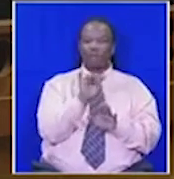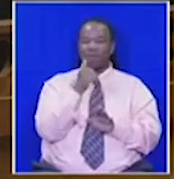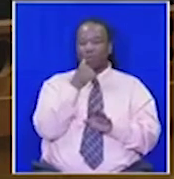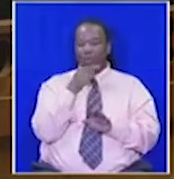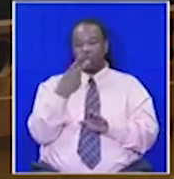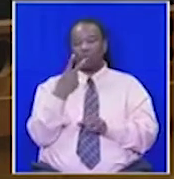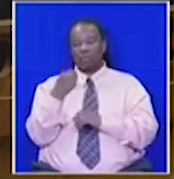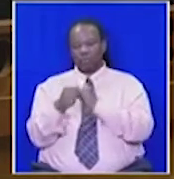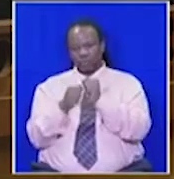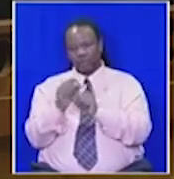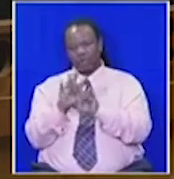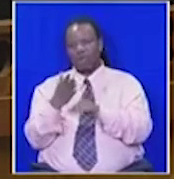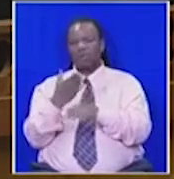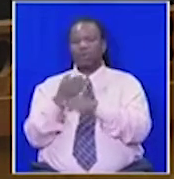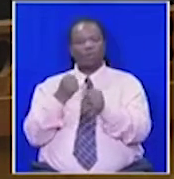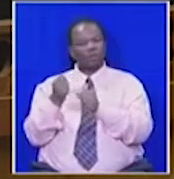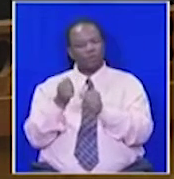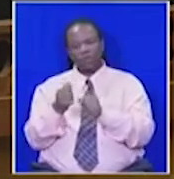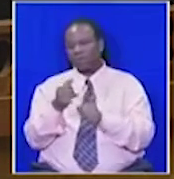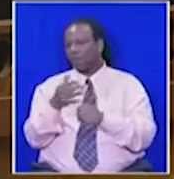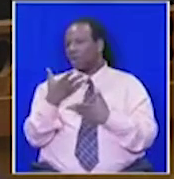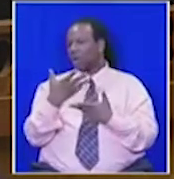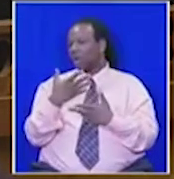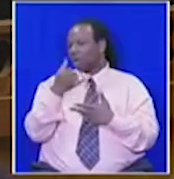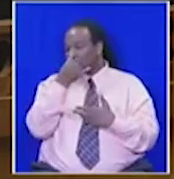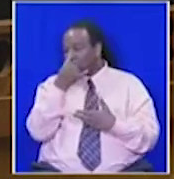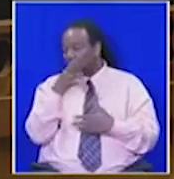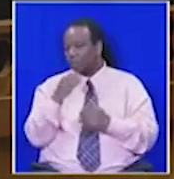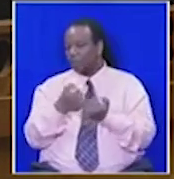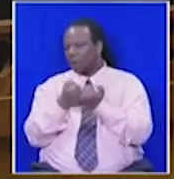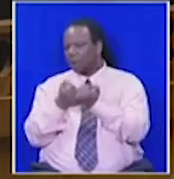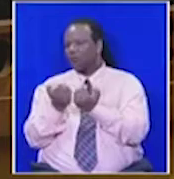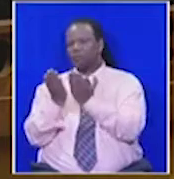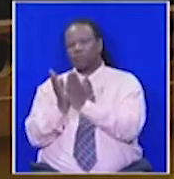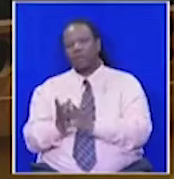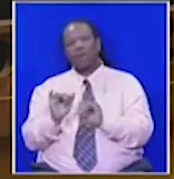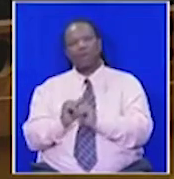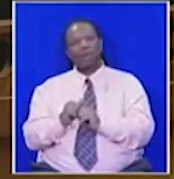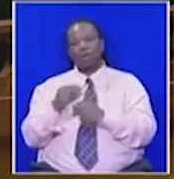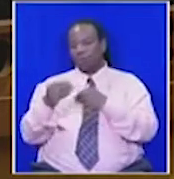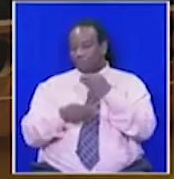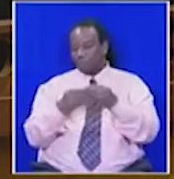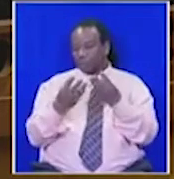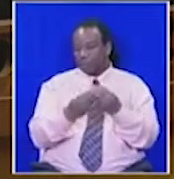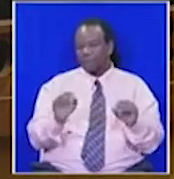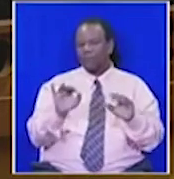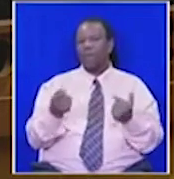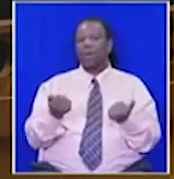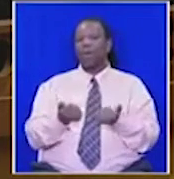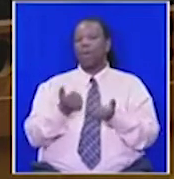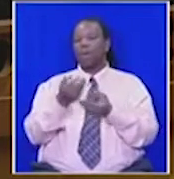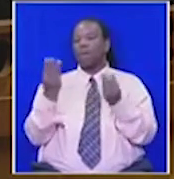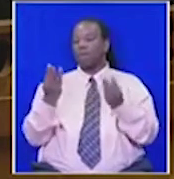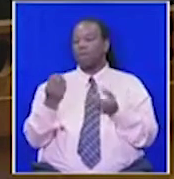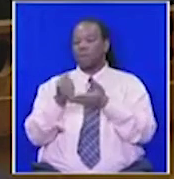to create jobs, to fight crime, to assist students, to fight corruption, to help the poor, and to